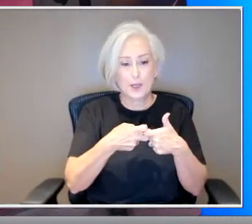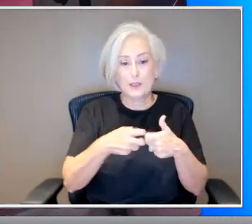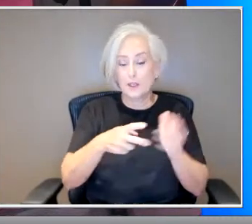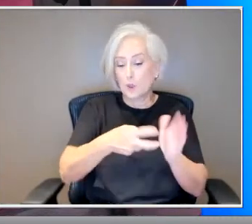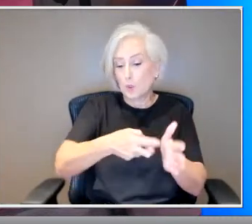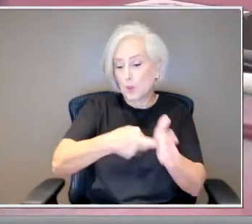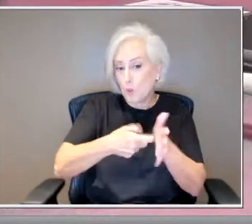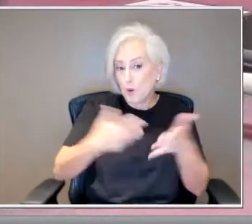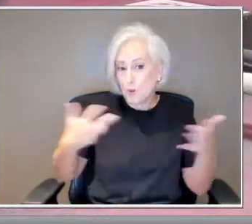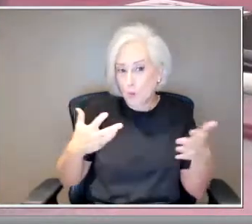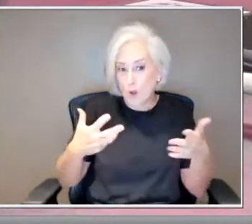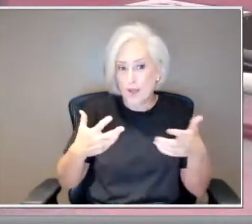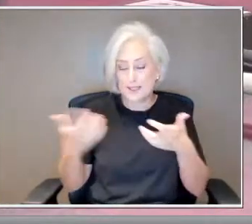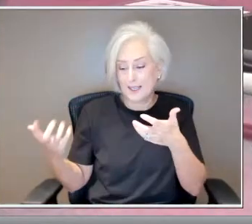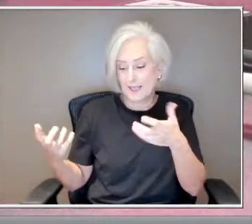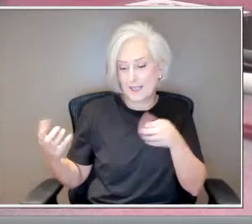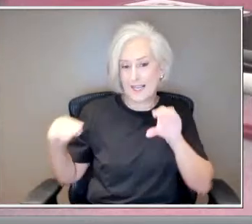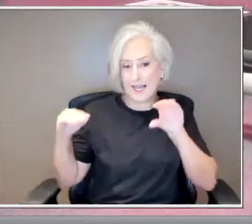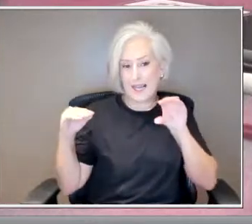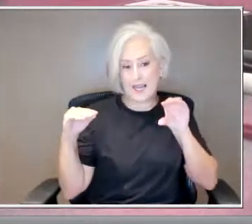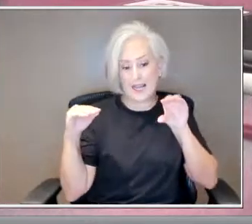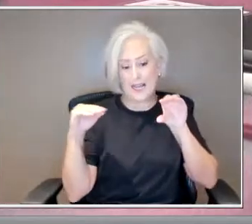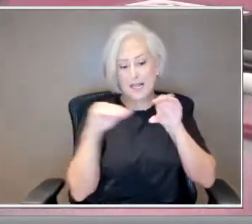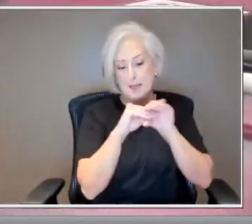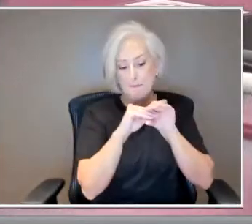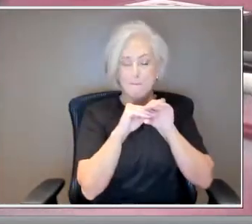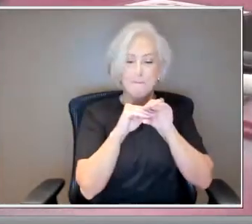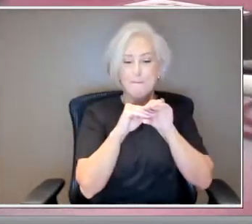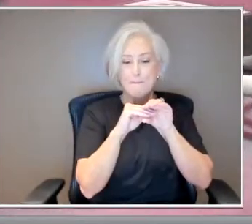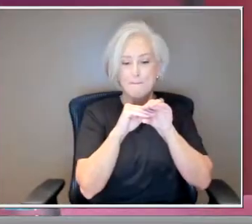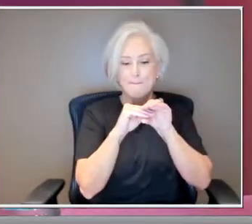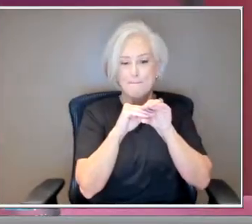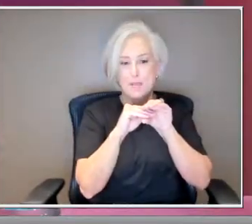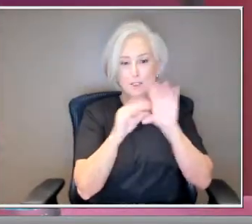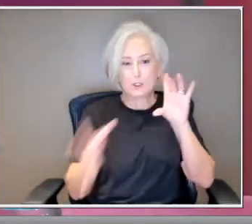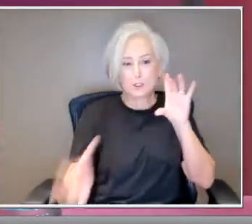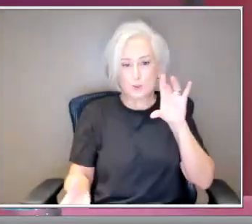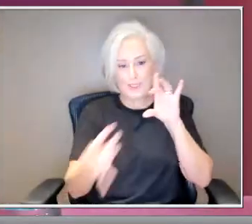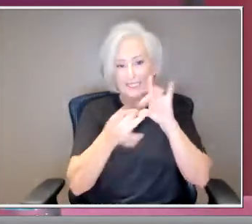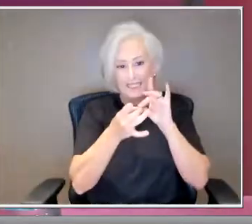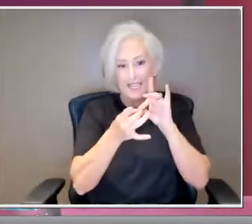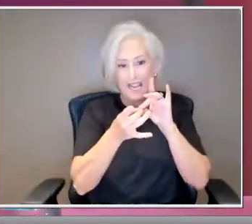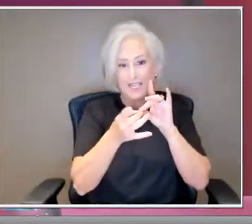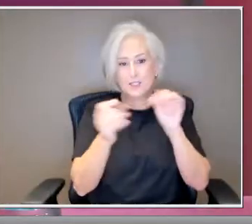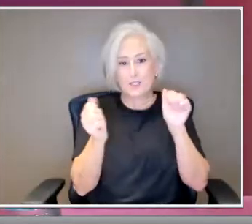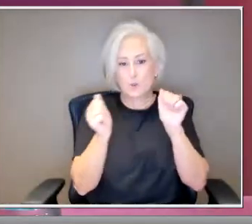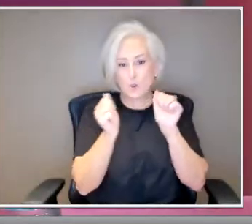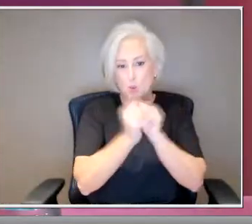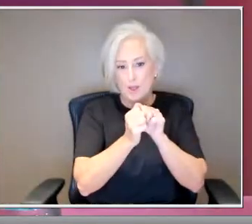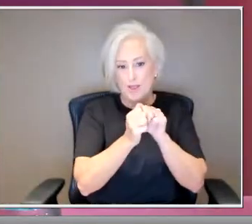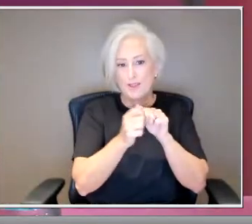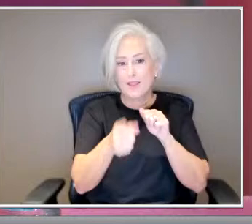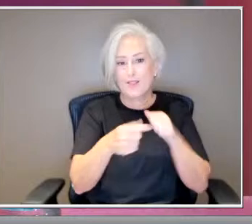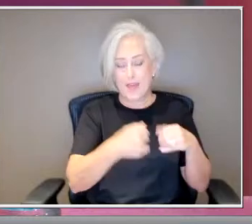clips in order to connect these 2 cords, the white and the black cord too,